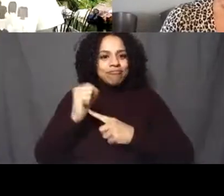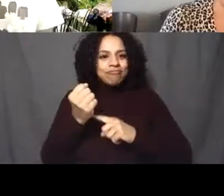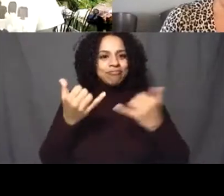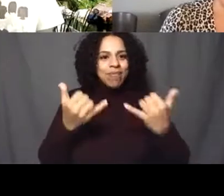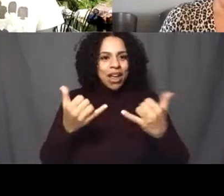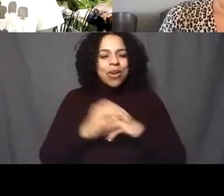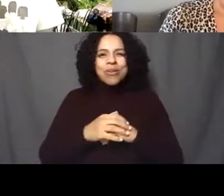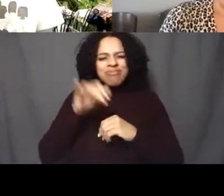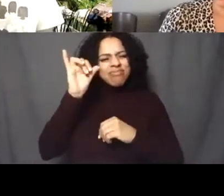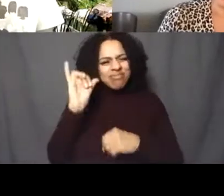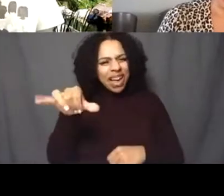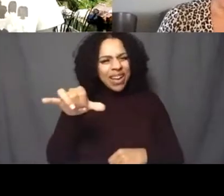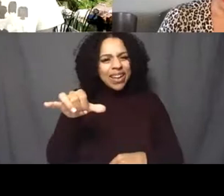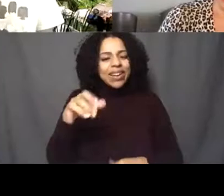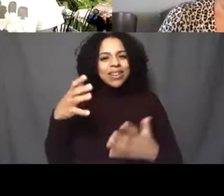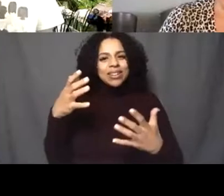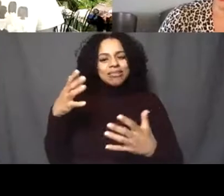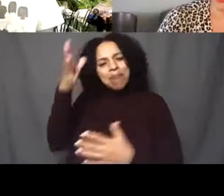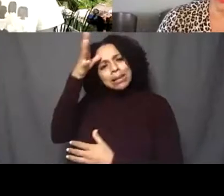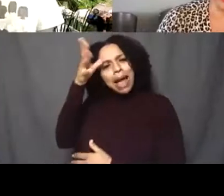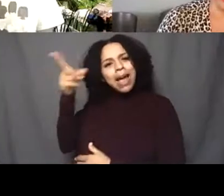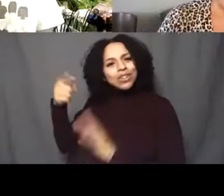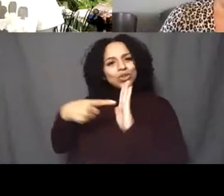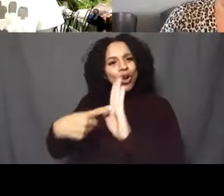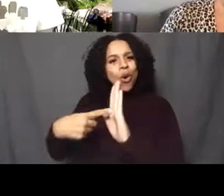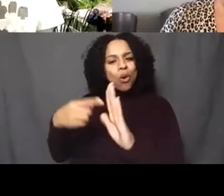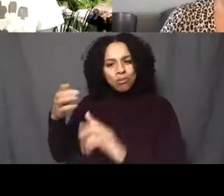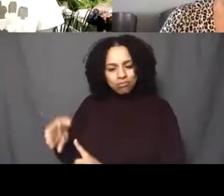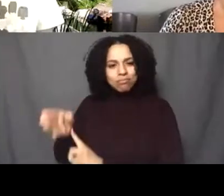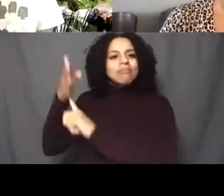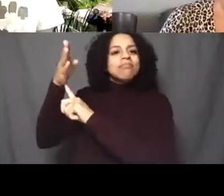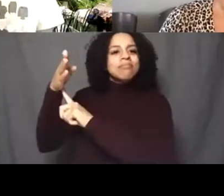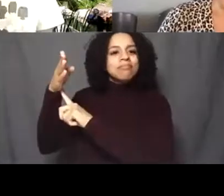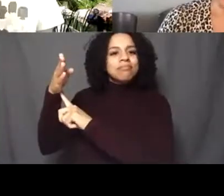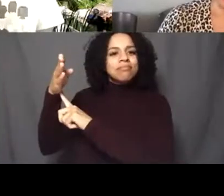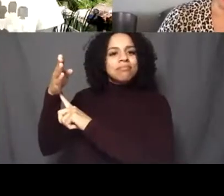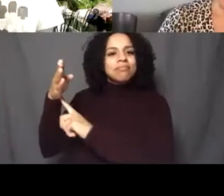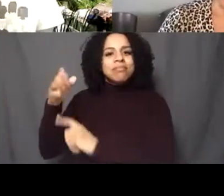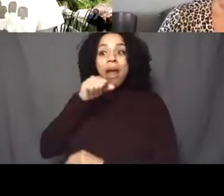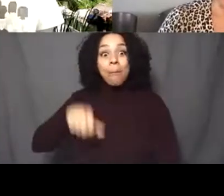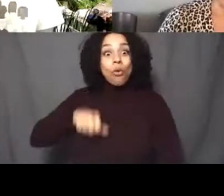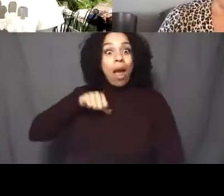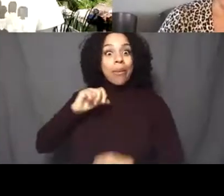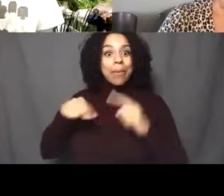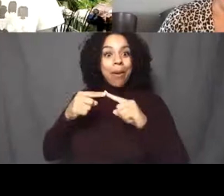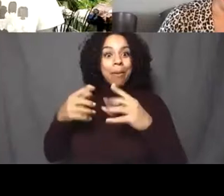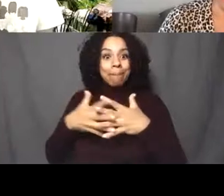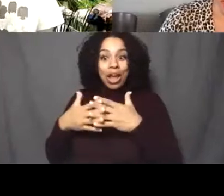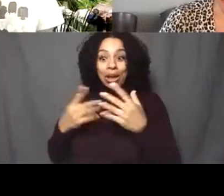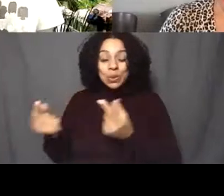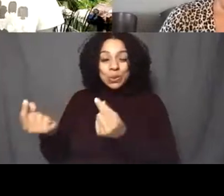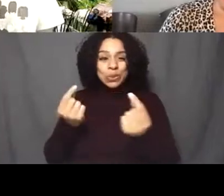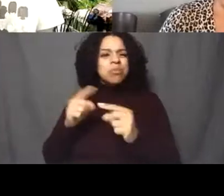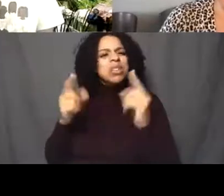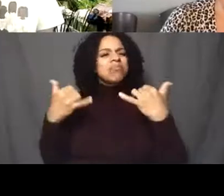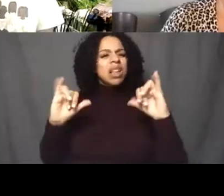flag. It wasn't, imperialist, colonialist, apartheid America, but it was the land that his